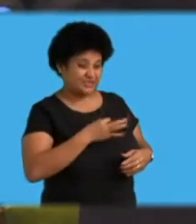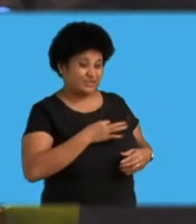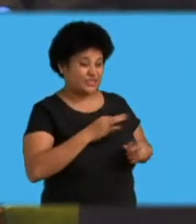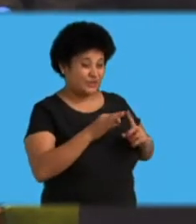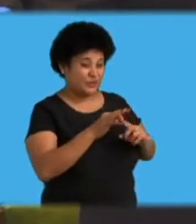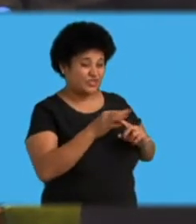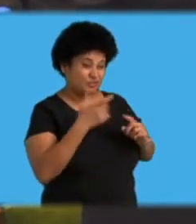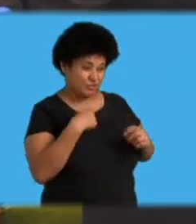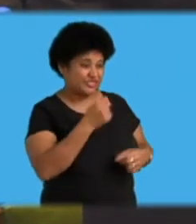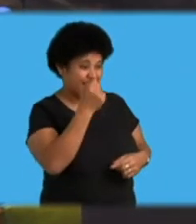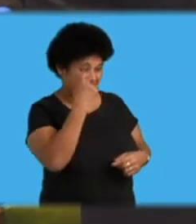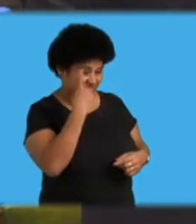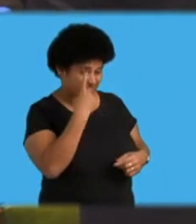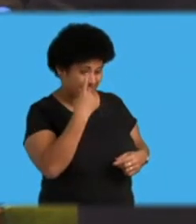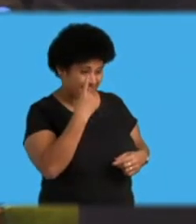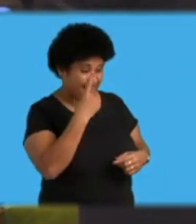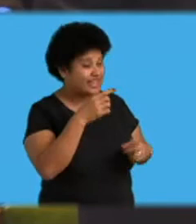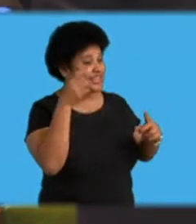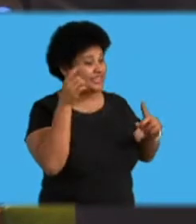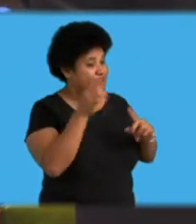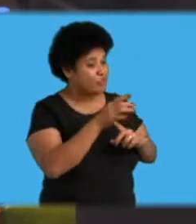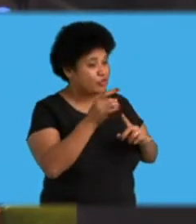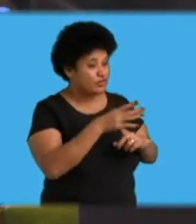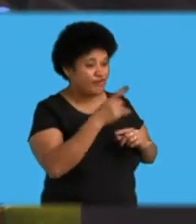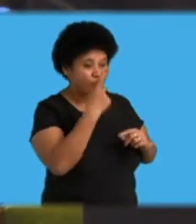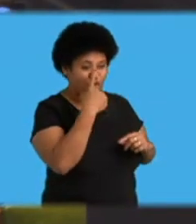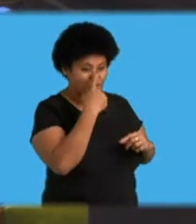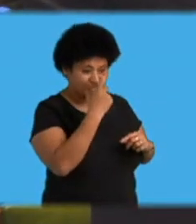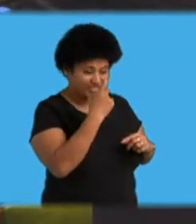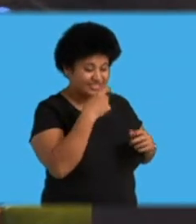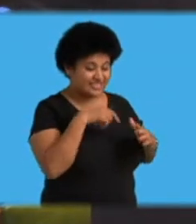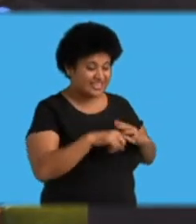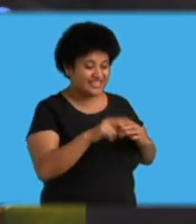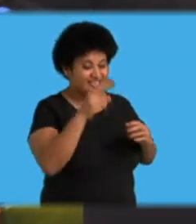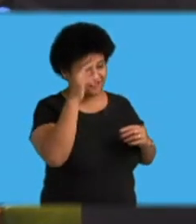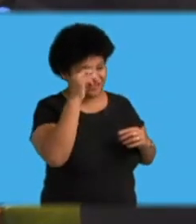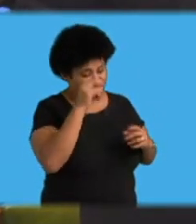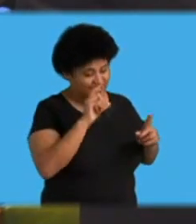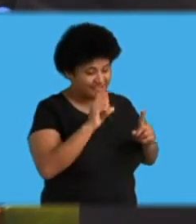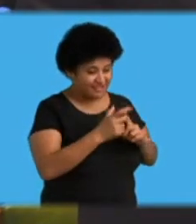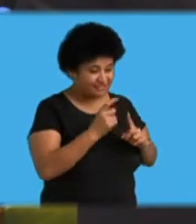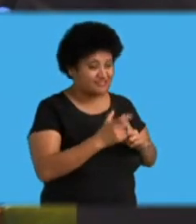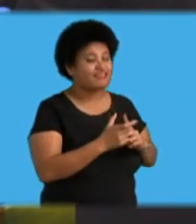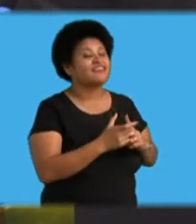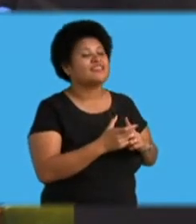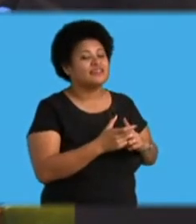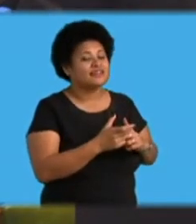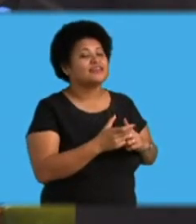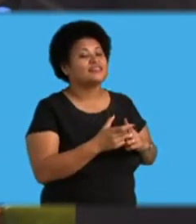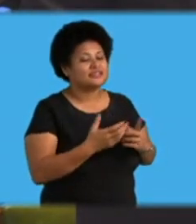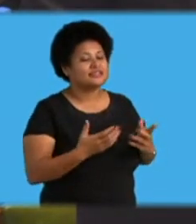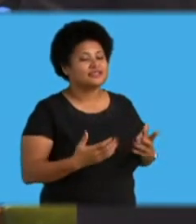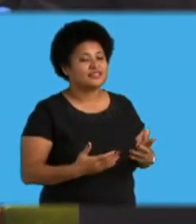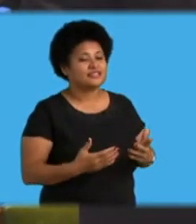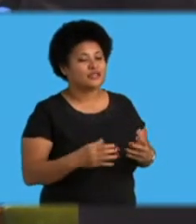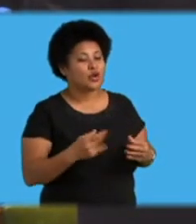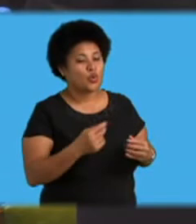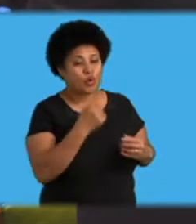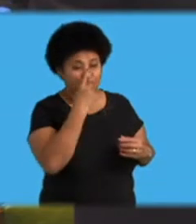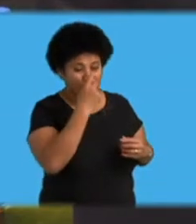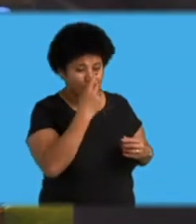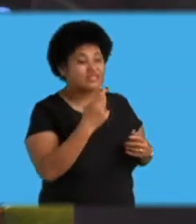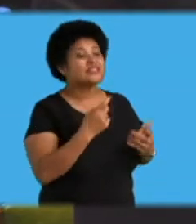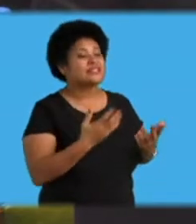the importance and value of museums in a contemporary Fijian contemporary society, Madam Speaker. Museums represent a major